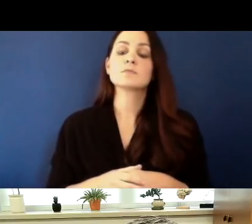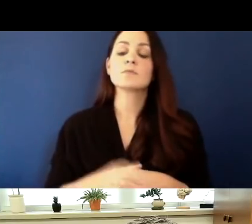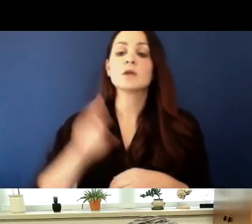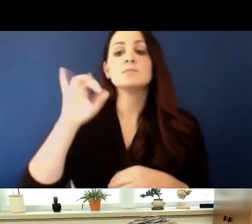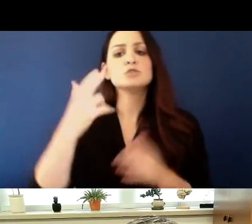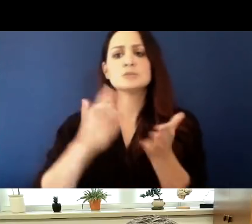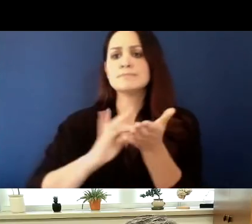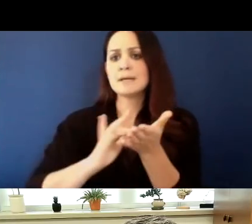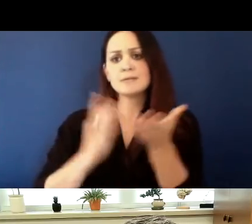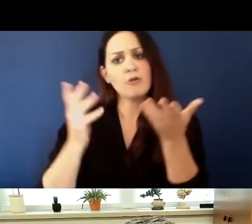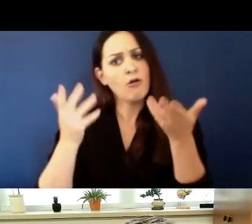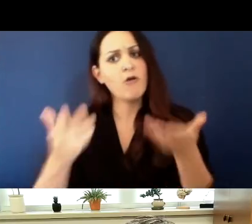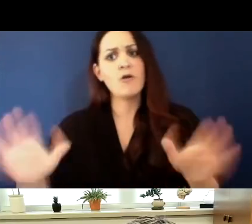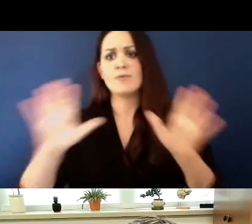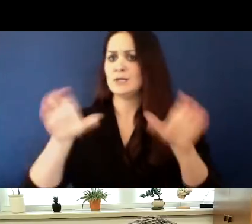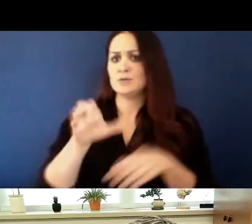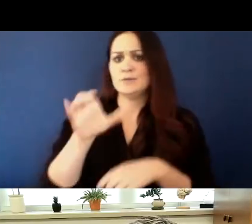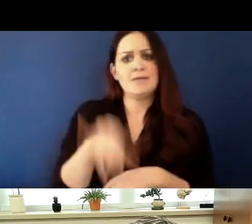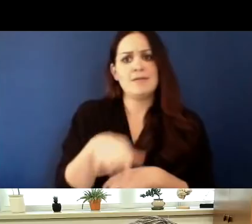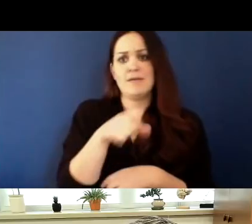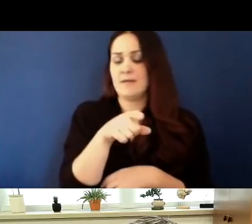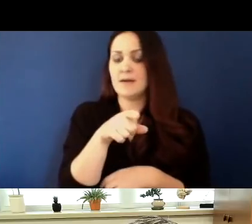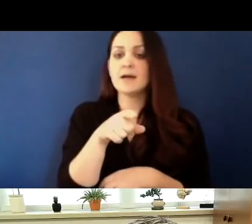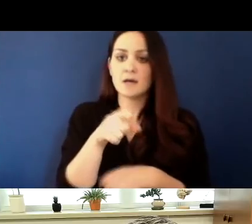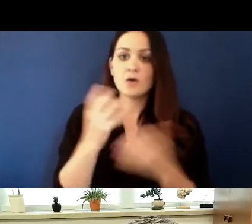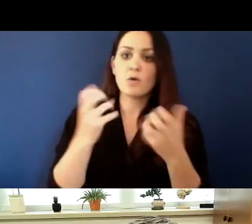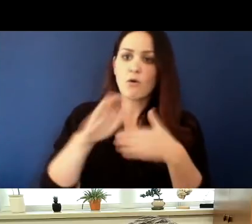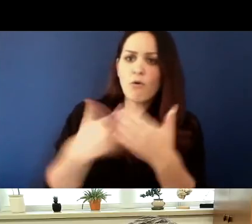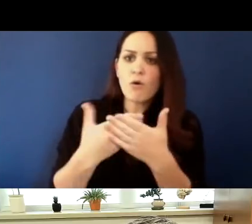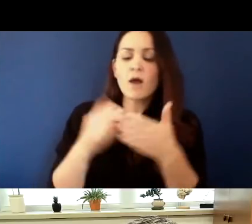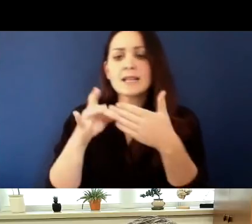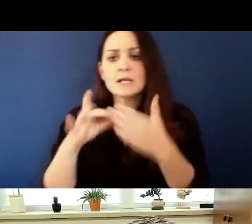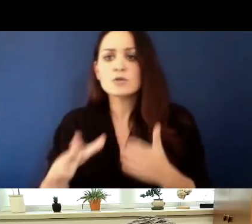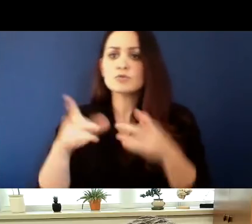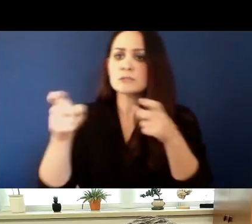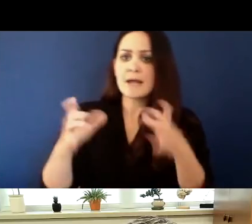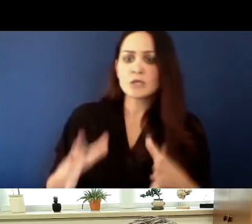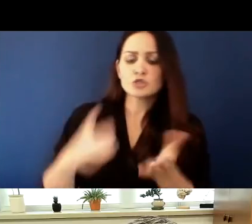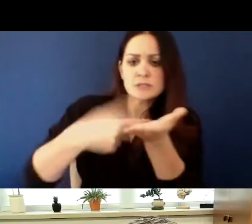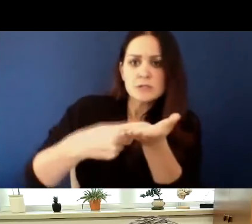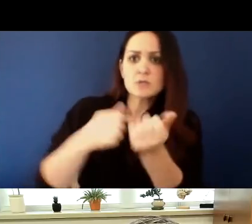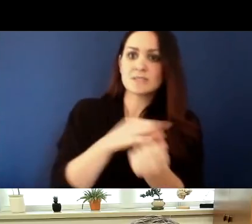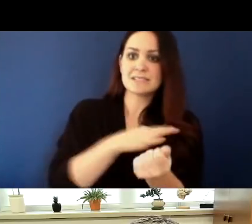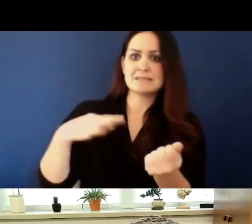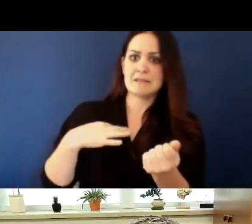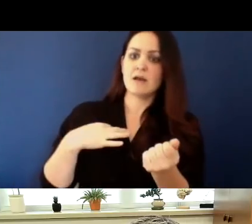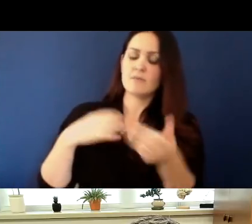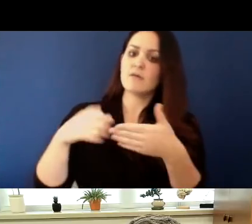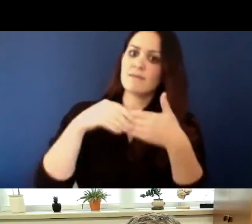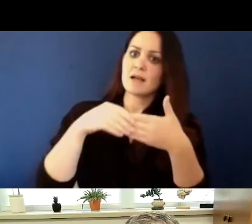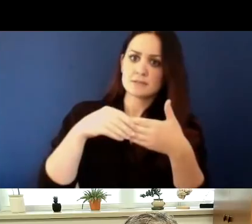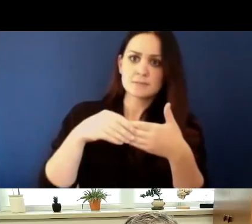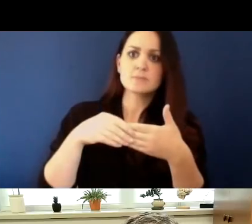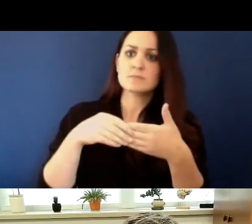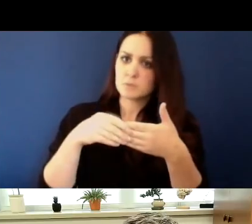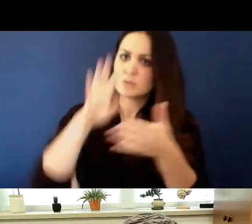many units, and we want all of our leaders and managers to talk to their staff about how flexible schedules could help with family care issues.